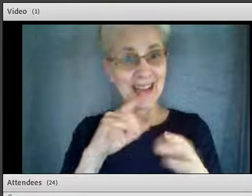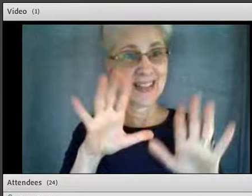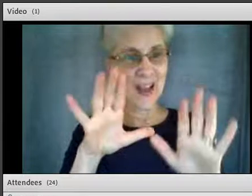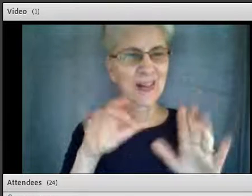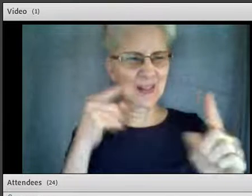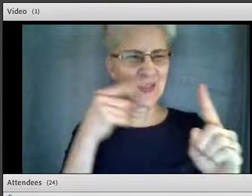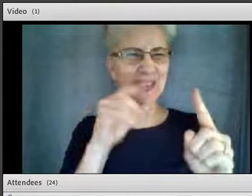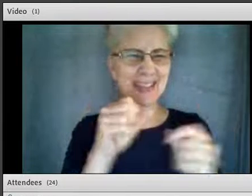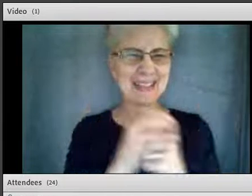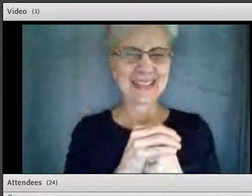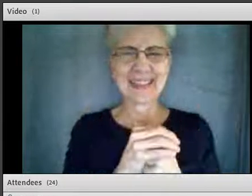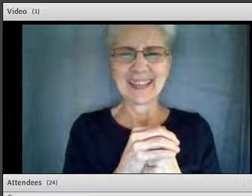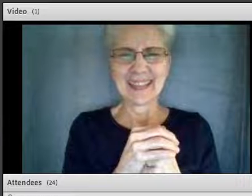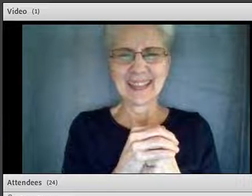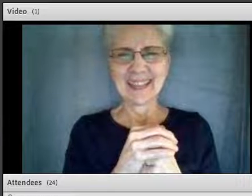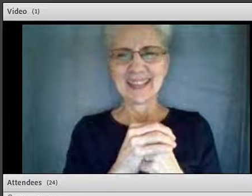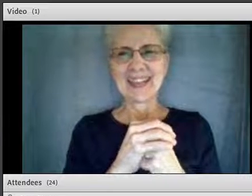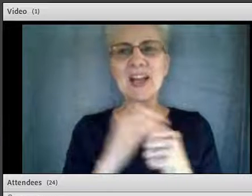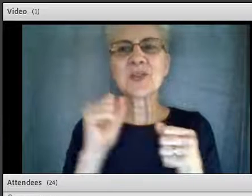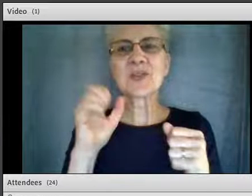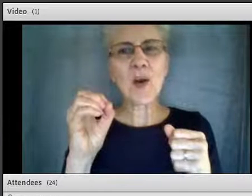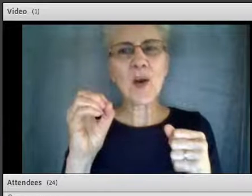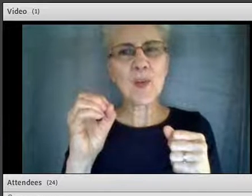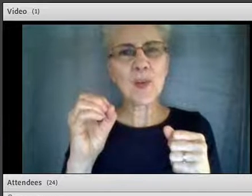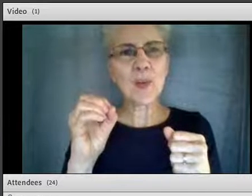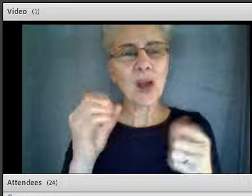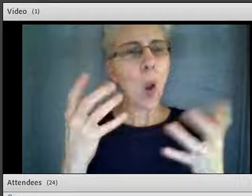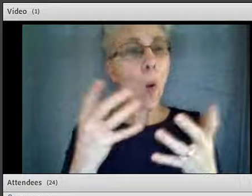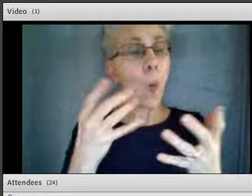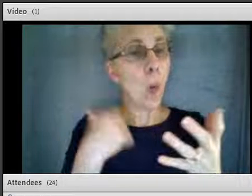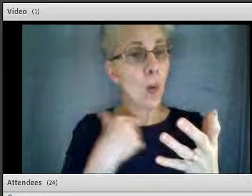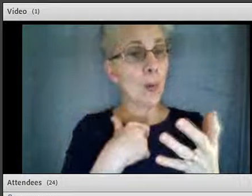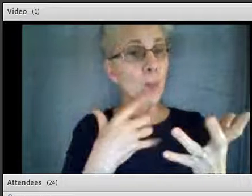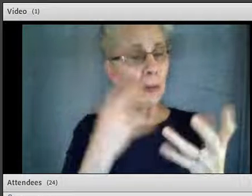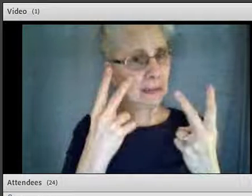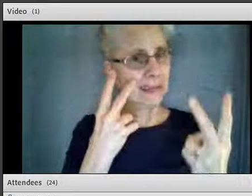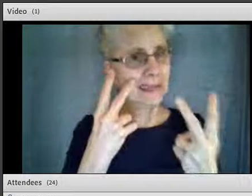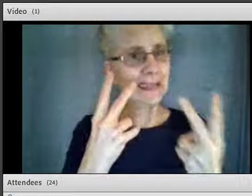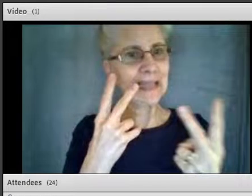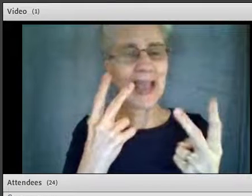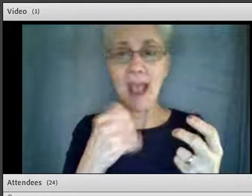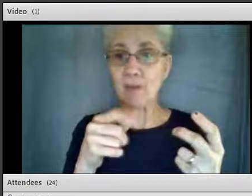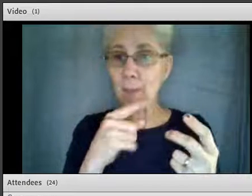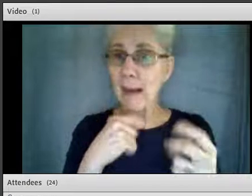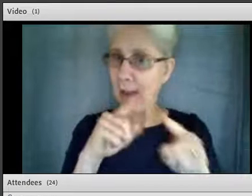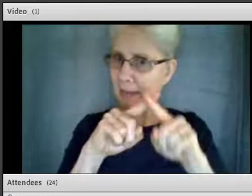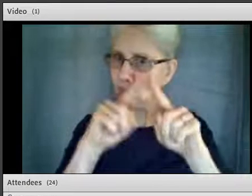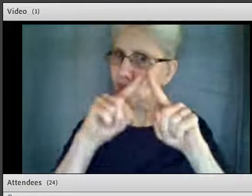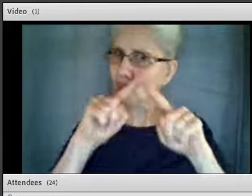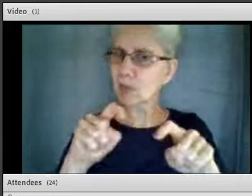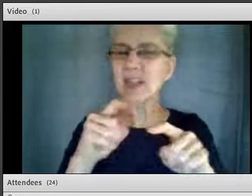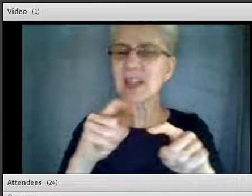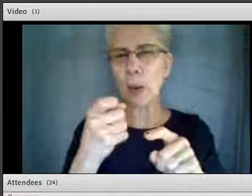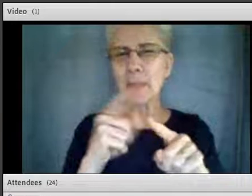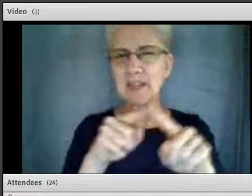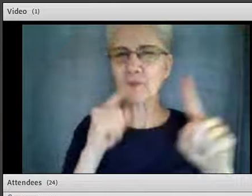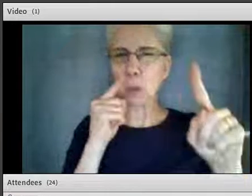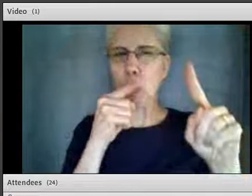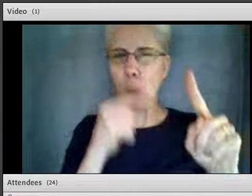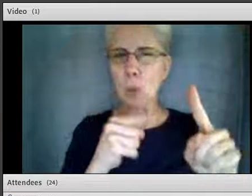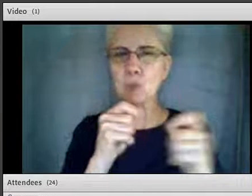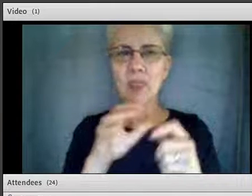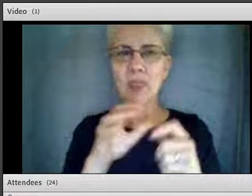So what we want, you can see that everybody has slightly different goals with their site, and that will be reflected in what